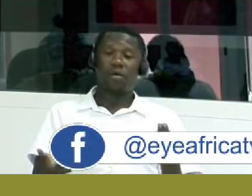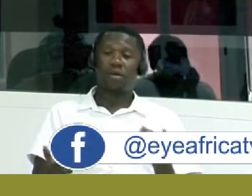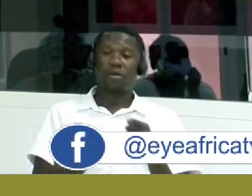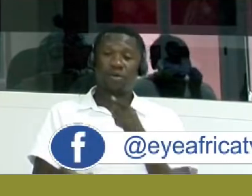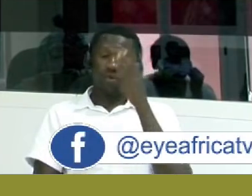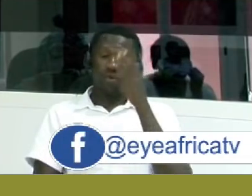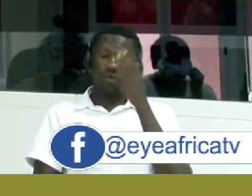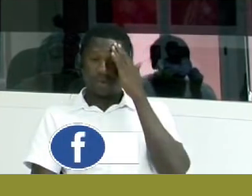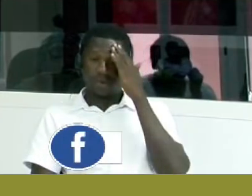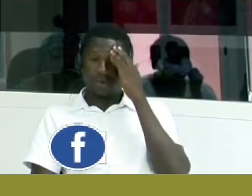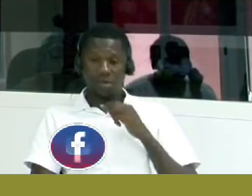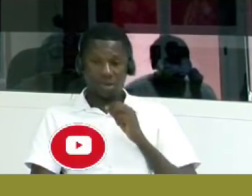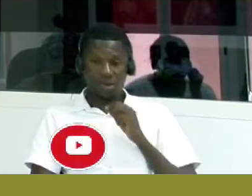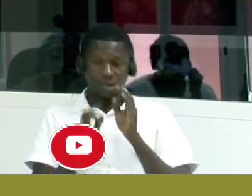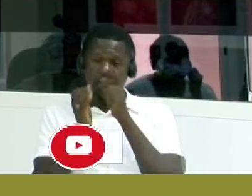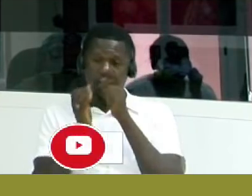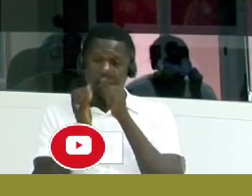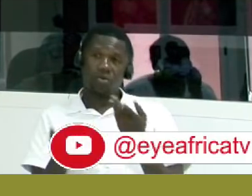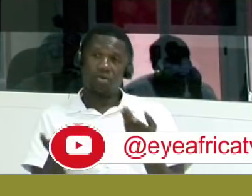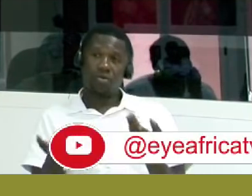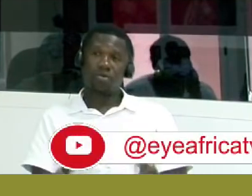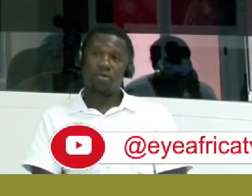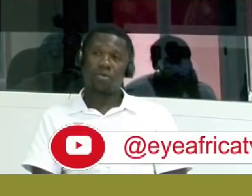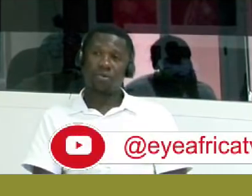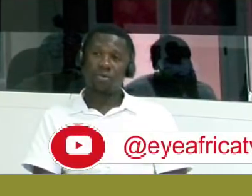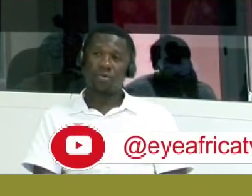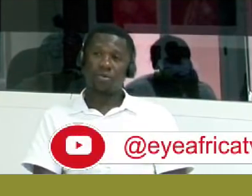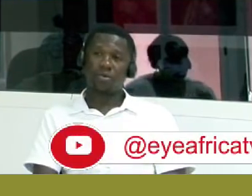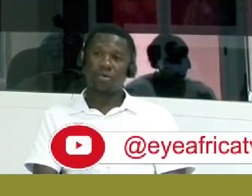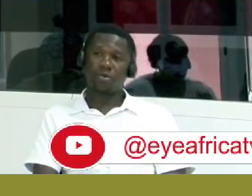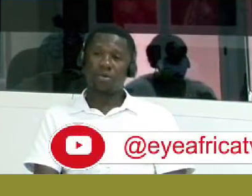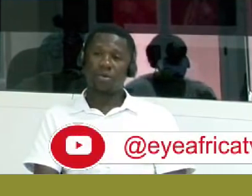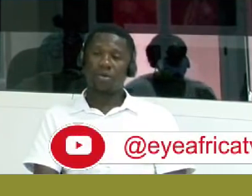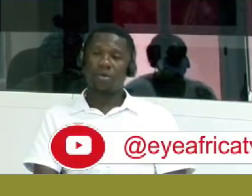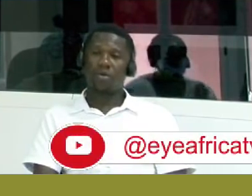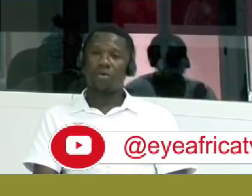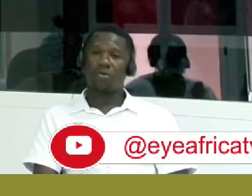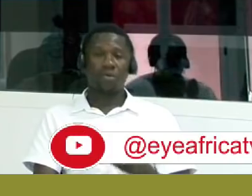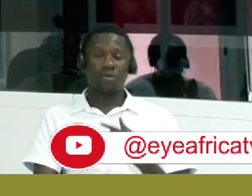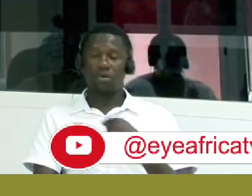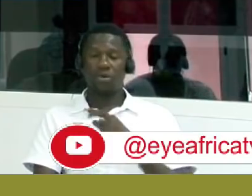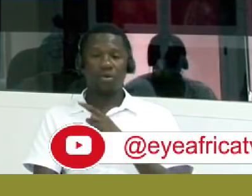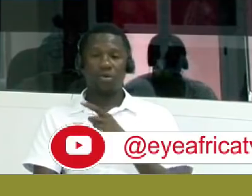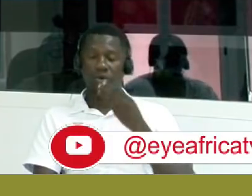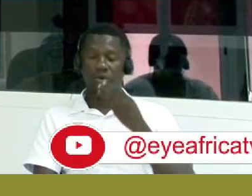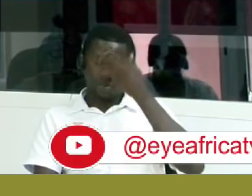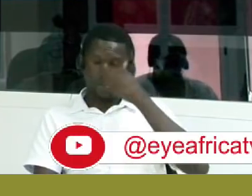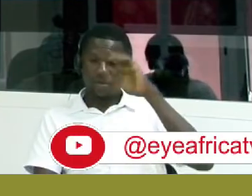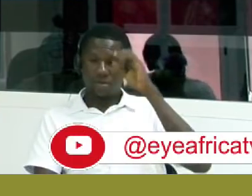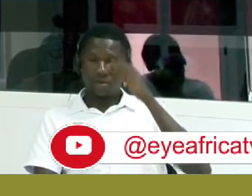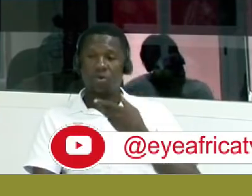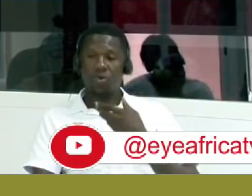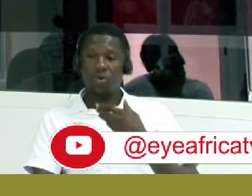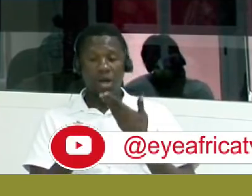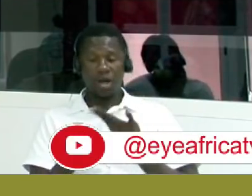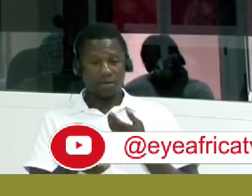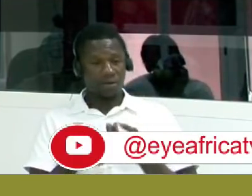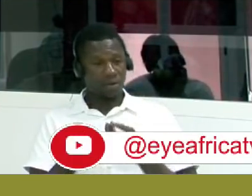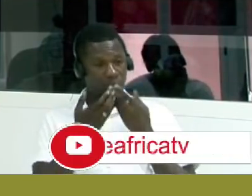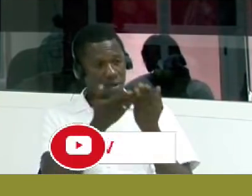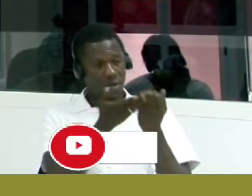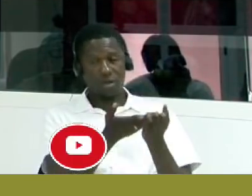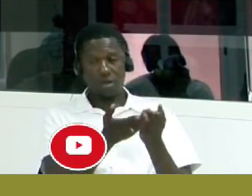You know it. I told you. Well, I am not the commission. You have to tell the commission. Yeah. You